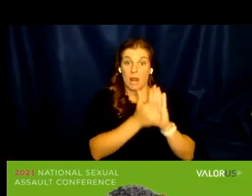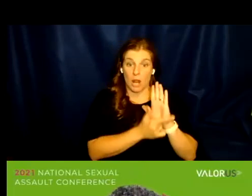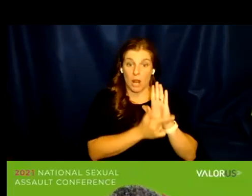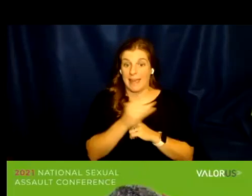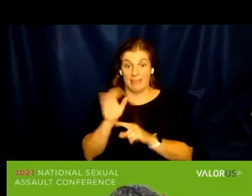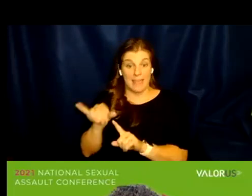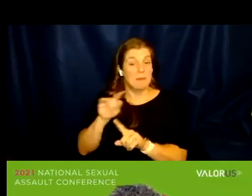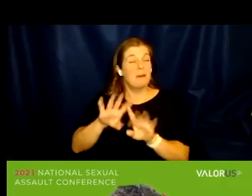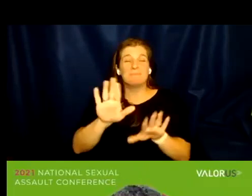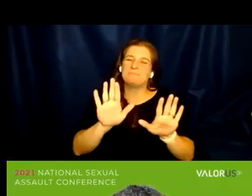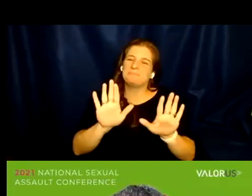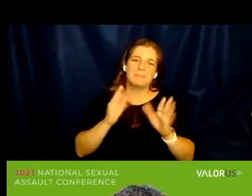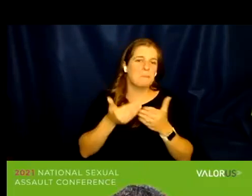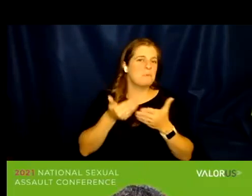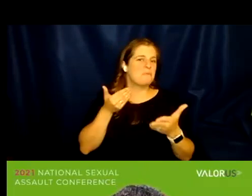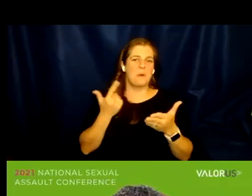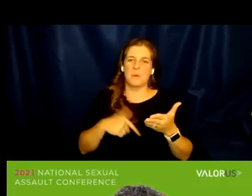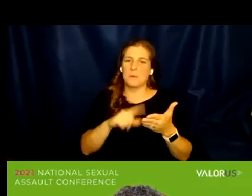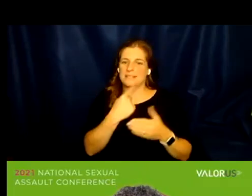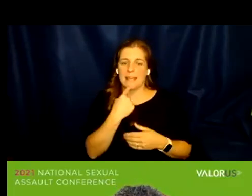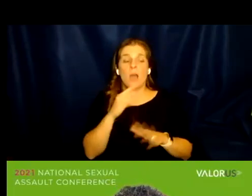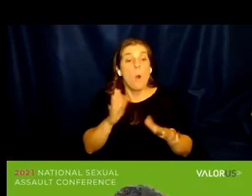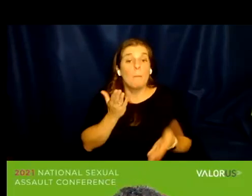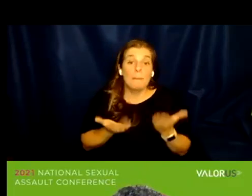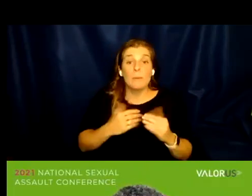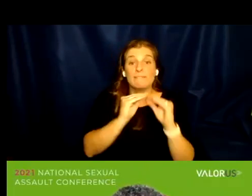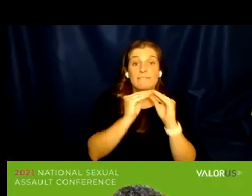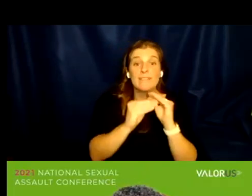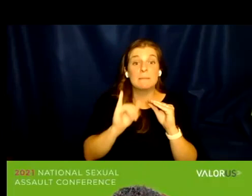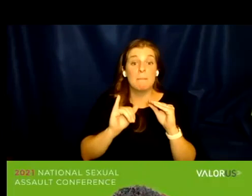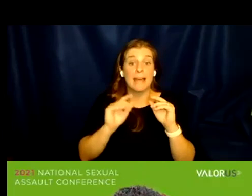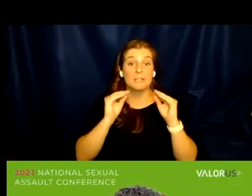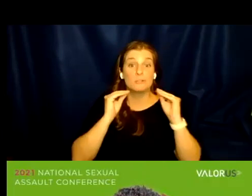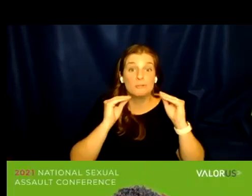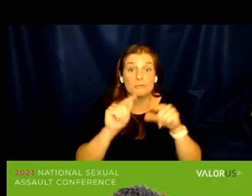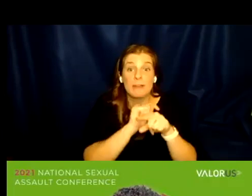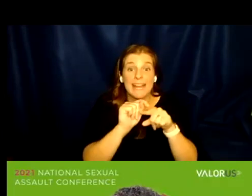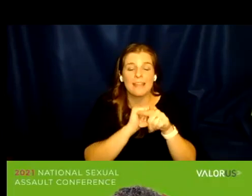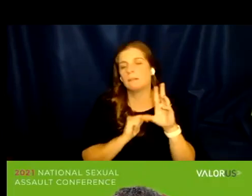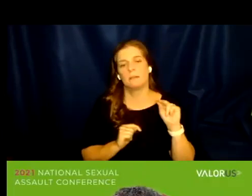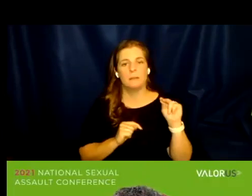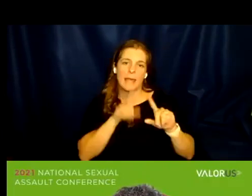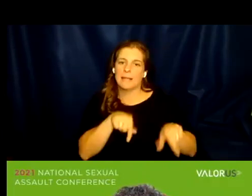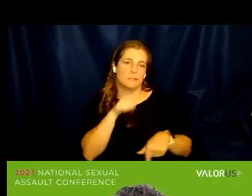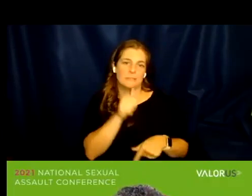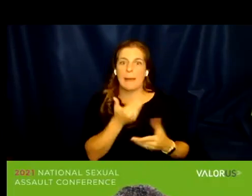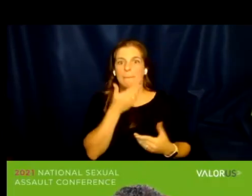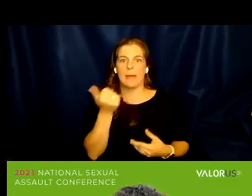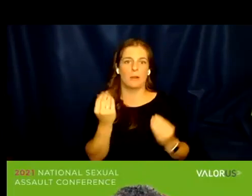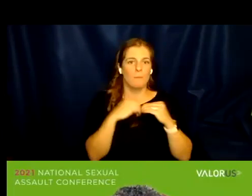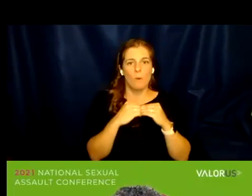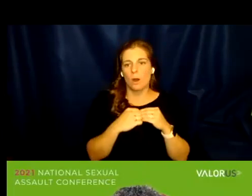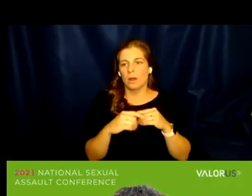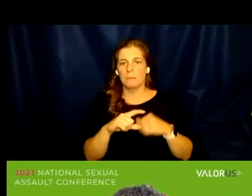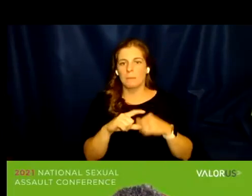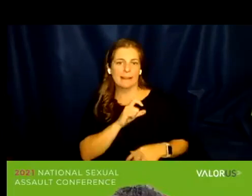before we get into, well, maybe we can fix this by training, the answer is not better or more police training. The reasons people aren't using